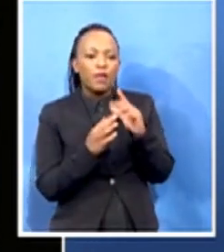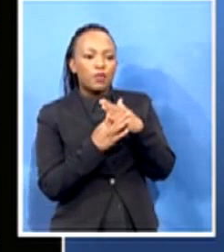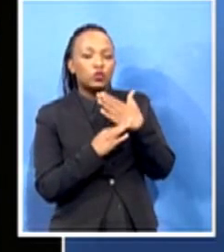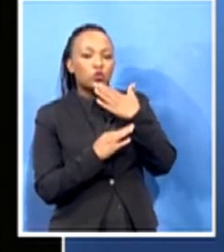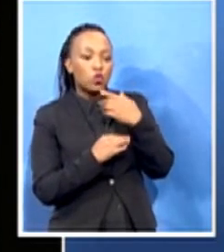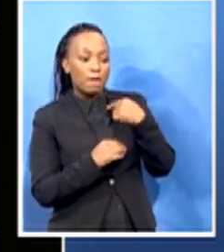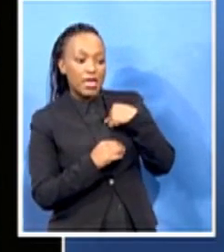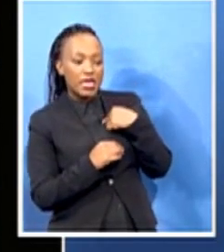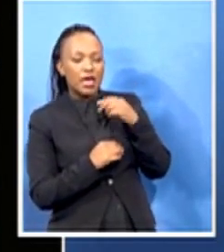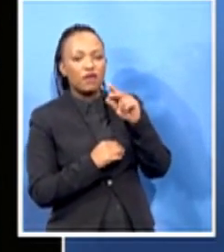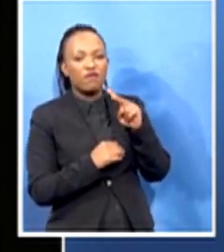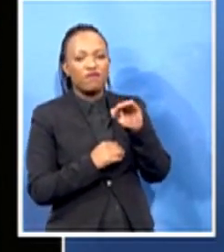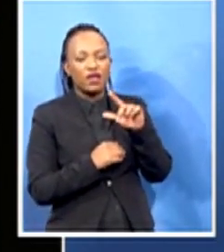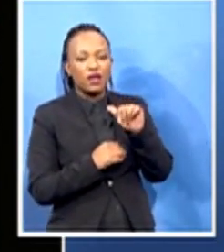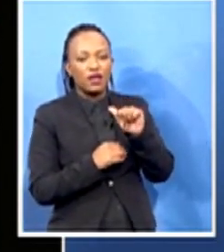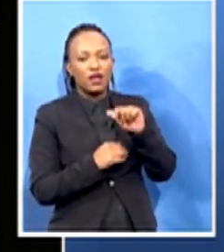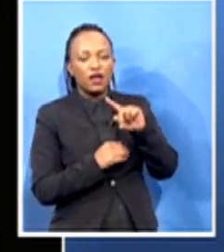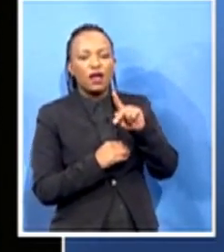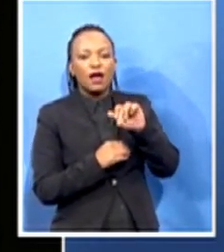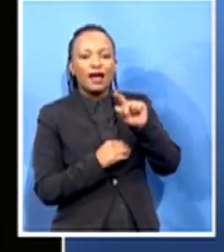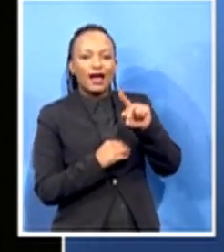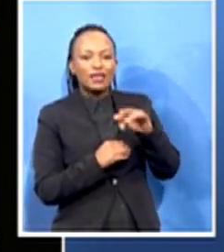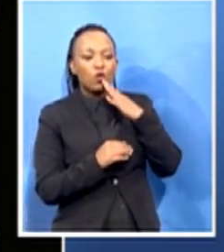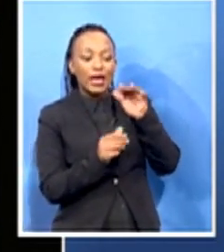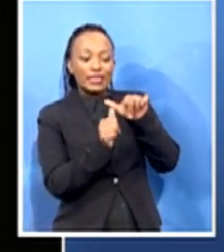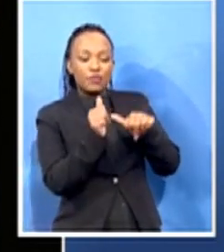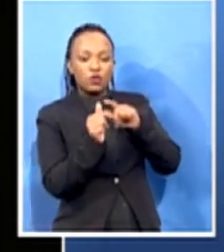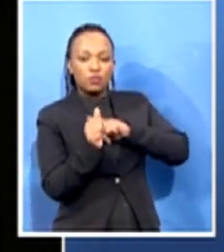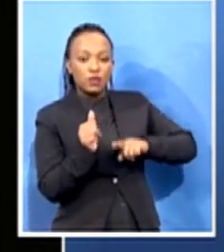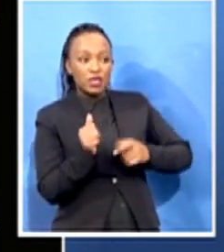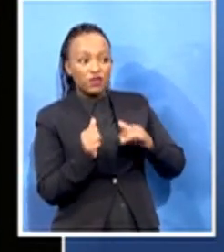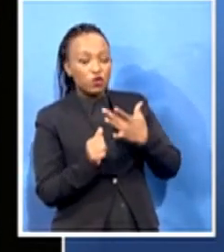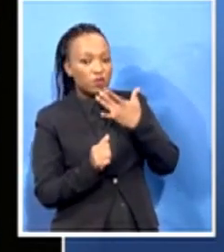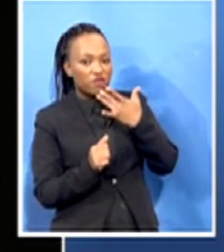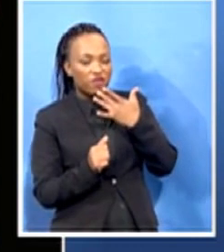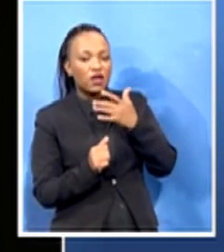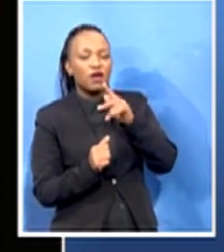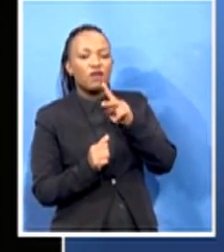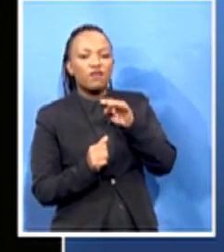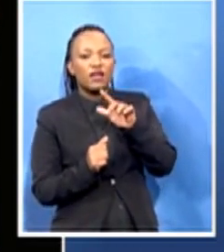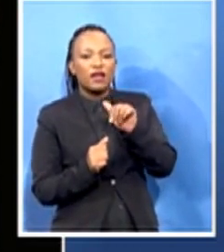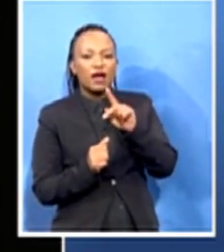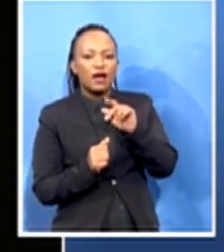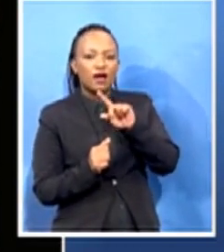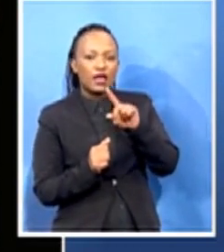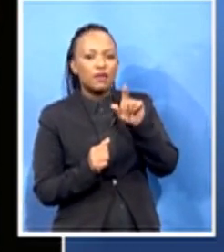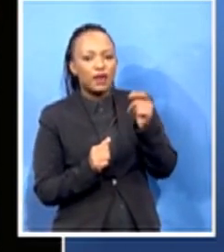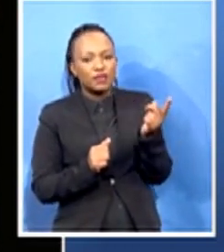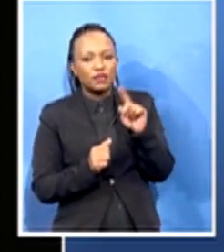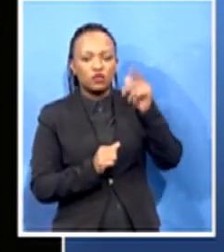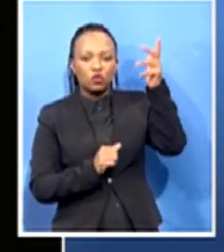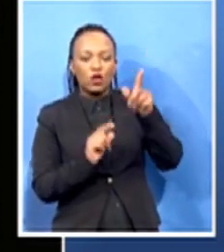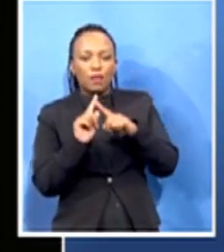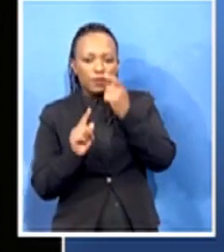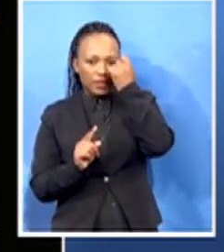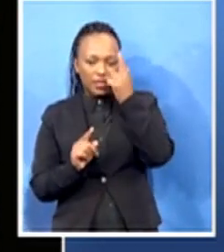president. But if he prefers that Vilagazi must talk, he must understand it's not Vilagazi who's negotiating here. Yeah. It's me.